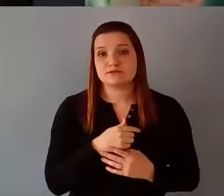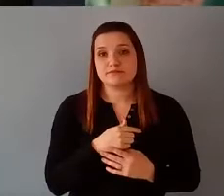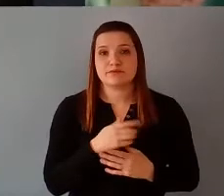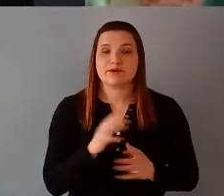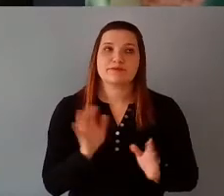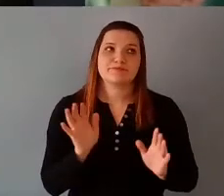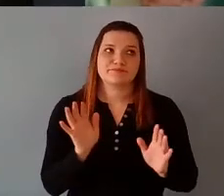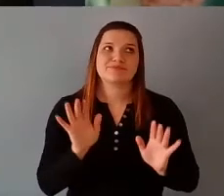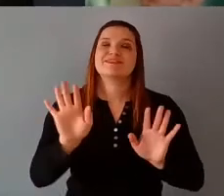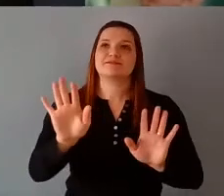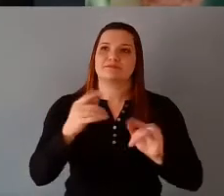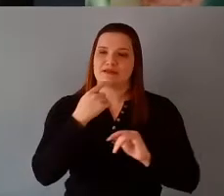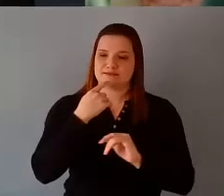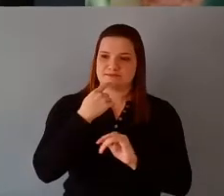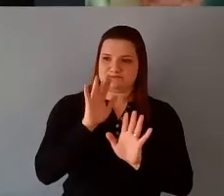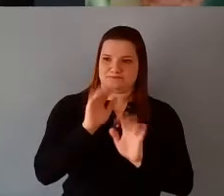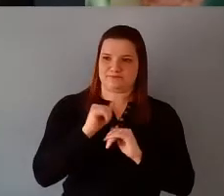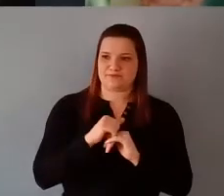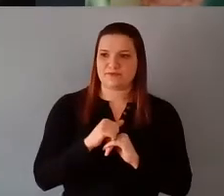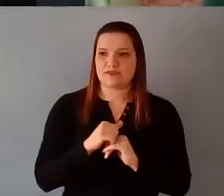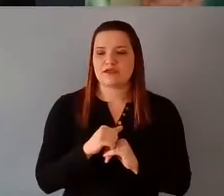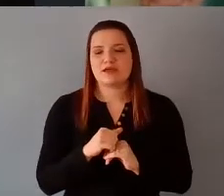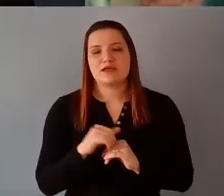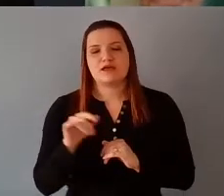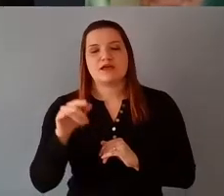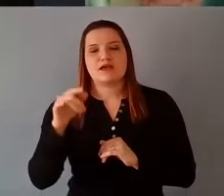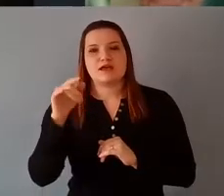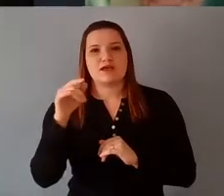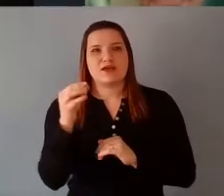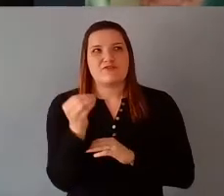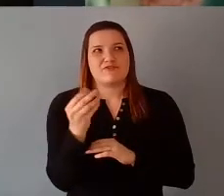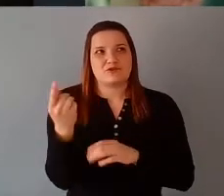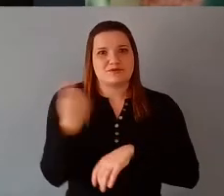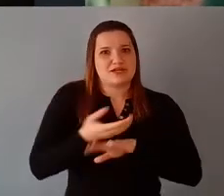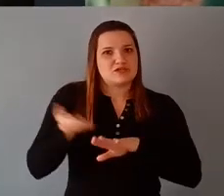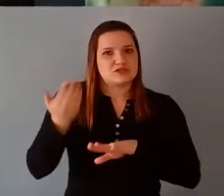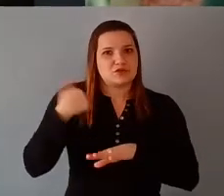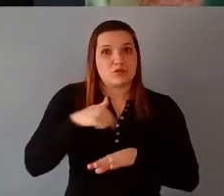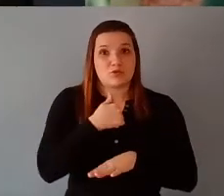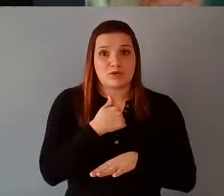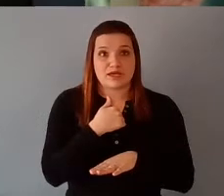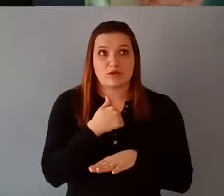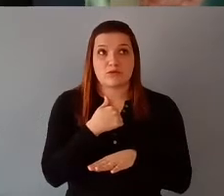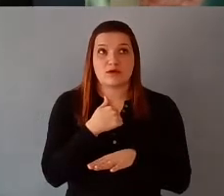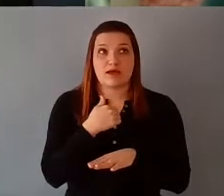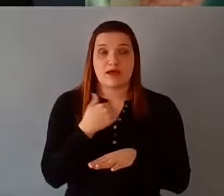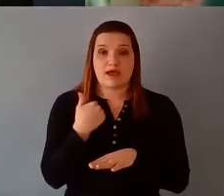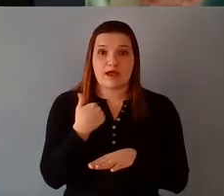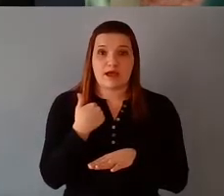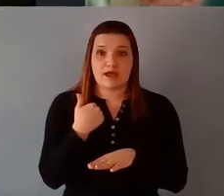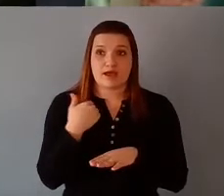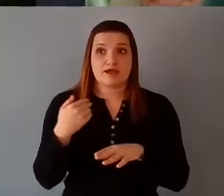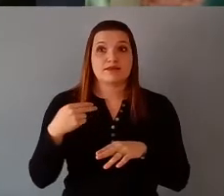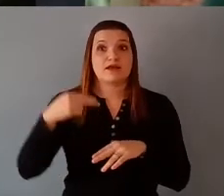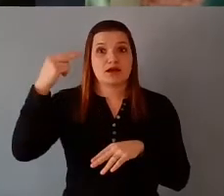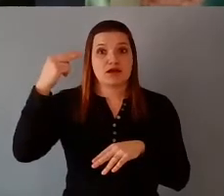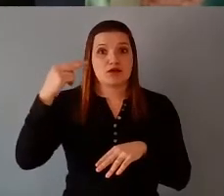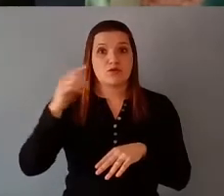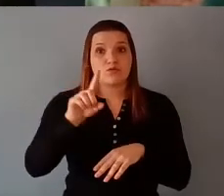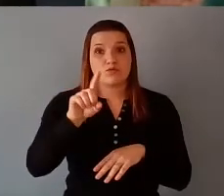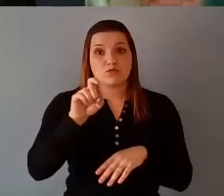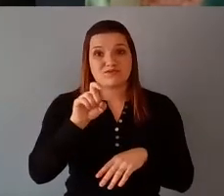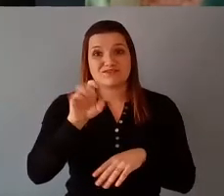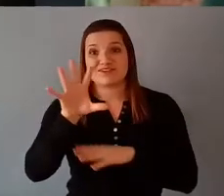that because just a few days ago, we actually hit the all-time high, which was